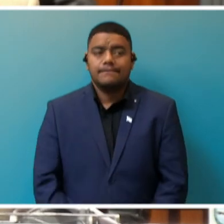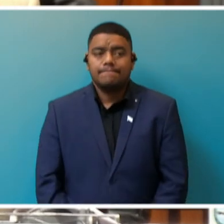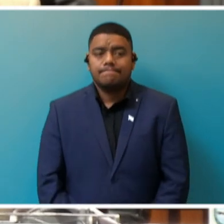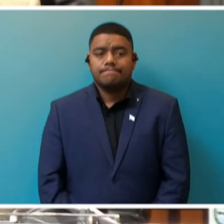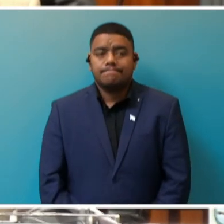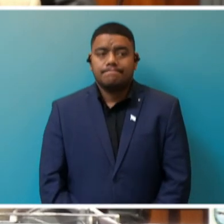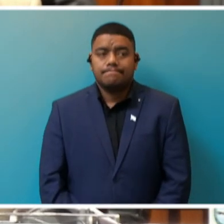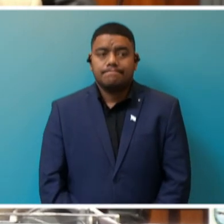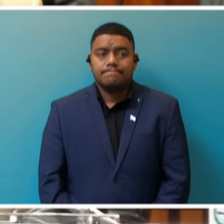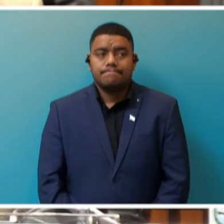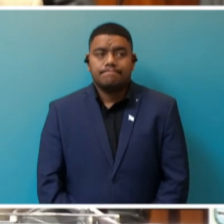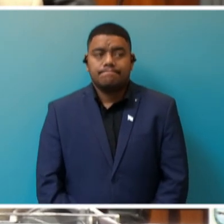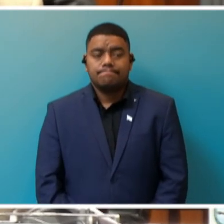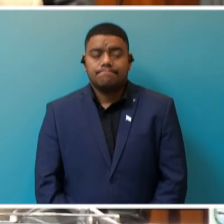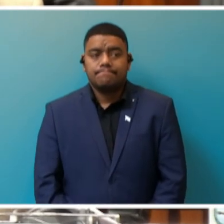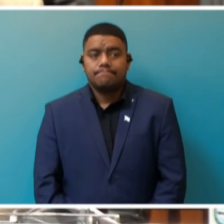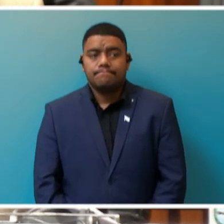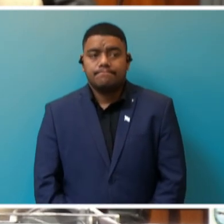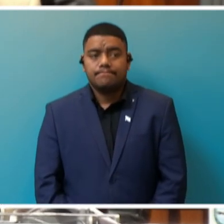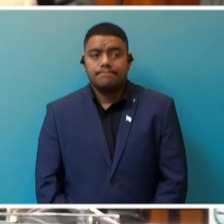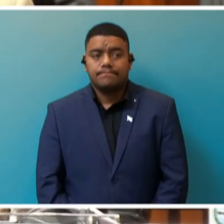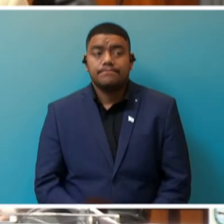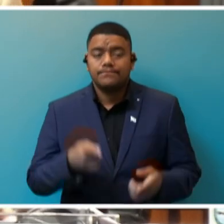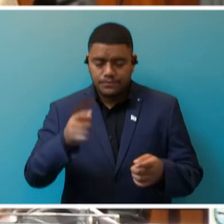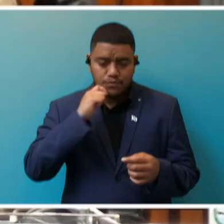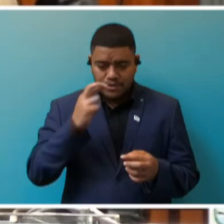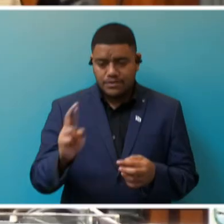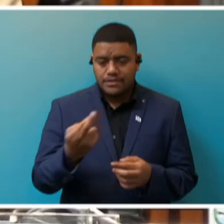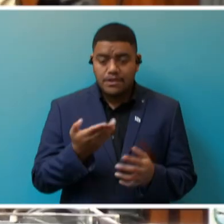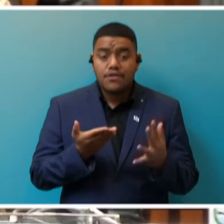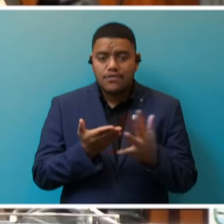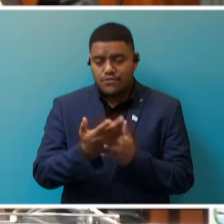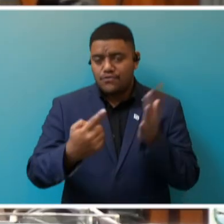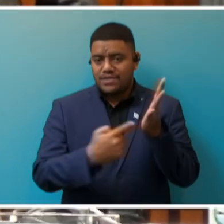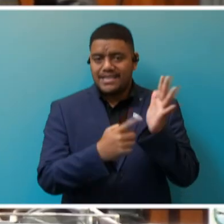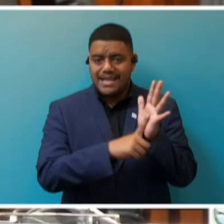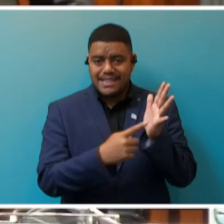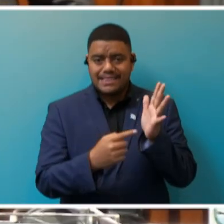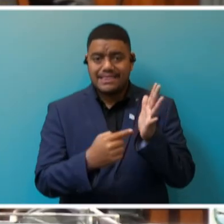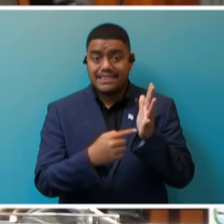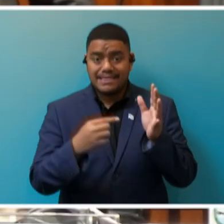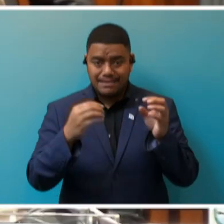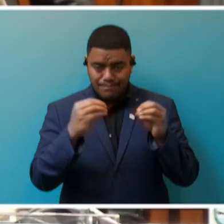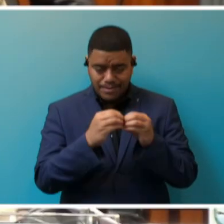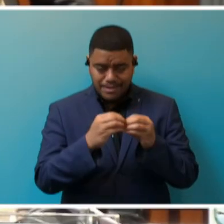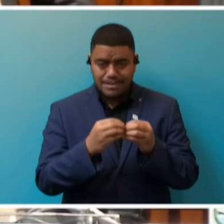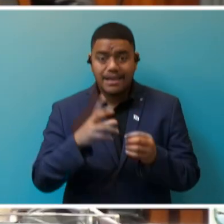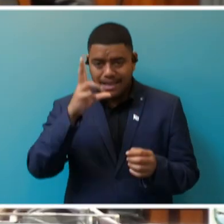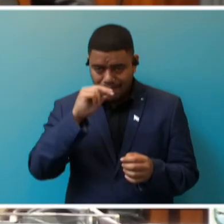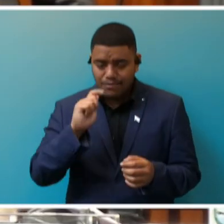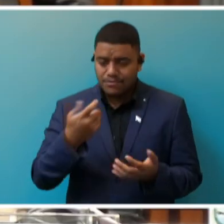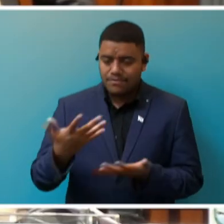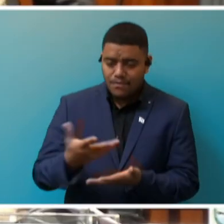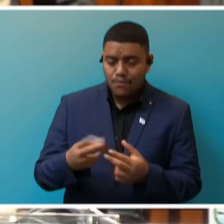to them, and things are going to be returned to them through TLTB, and they will be able to deal with their